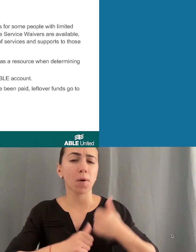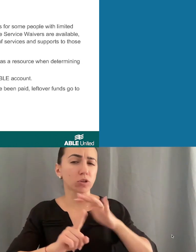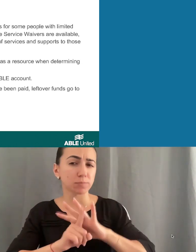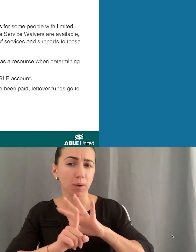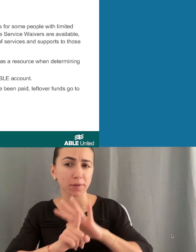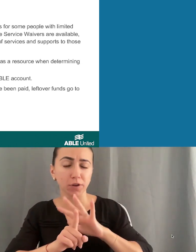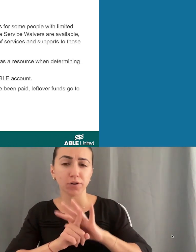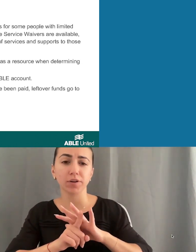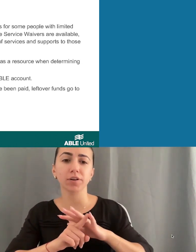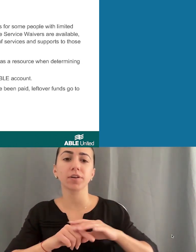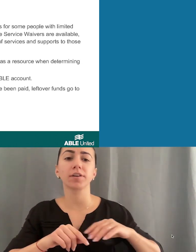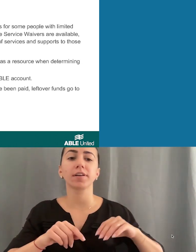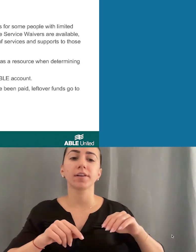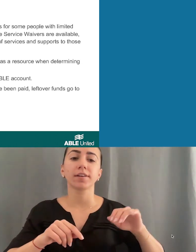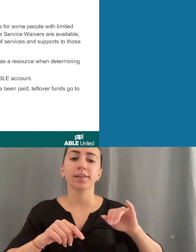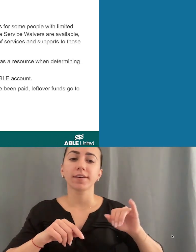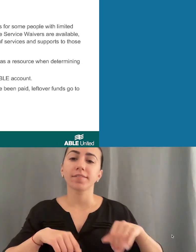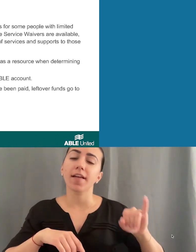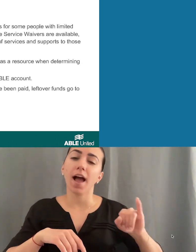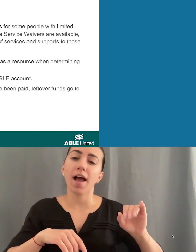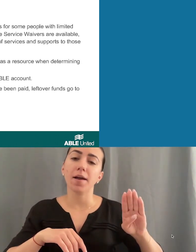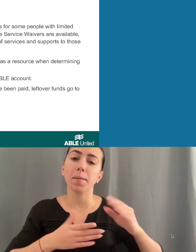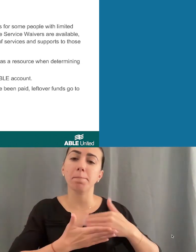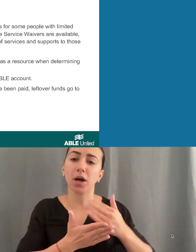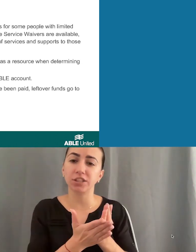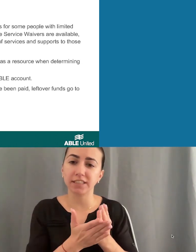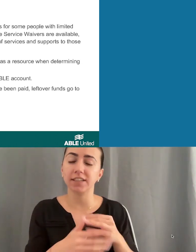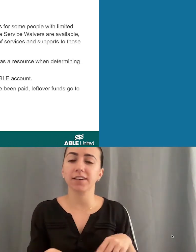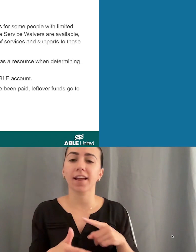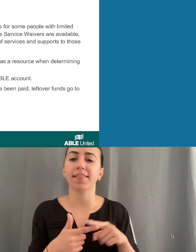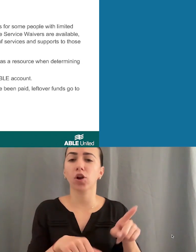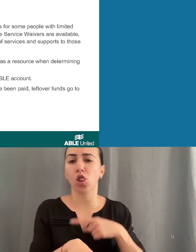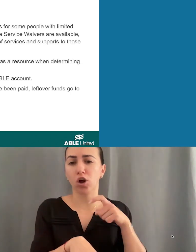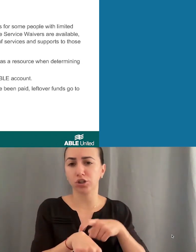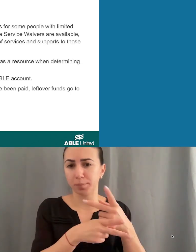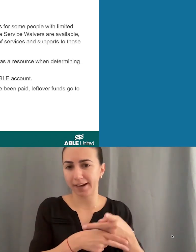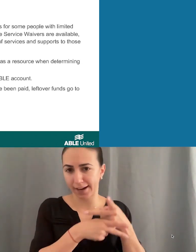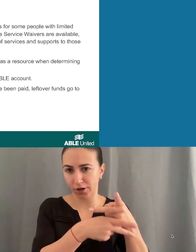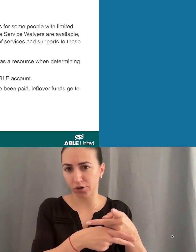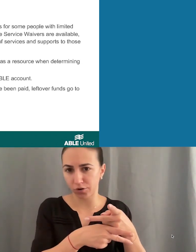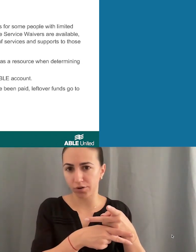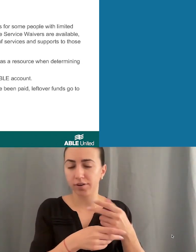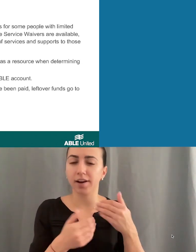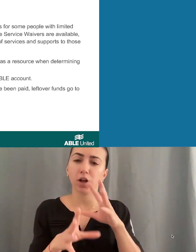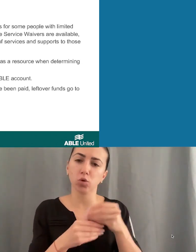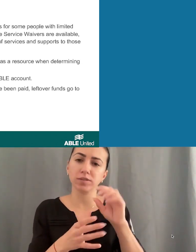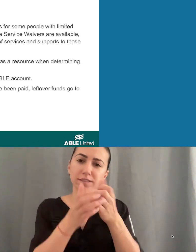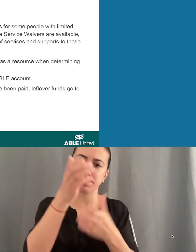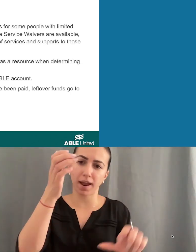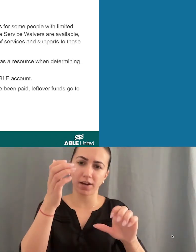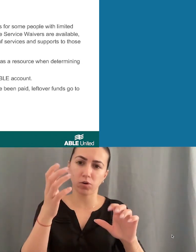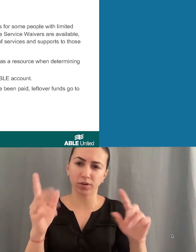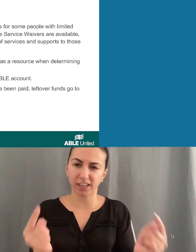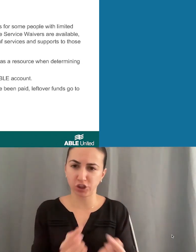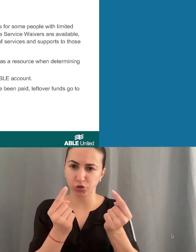one for the individuals we serve is the iBudget waiver, as well as long-term care, which has some of the spinal cord injuries. But that